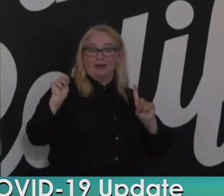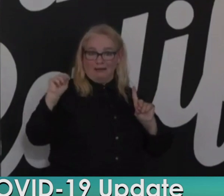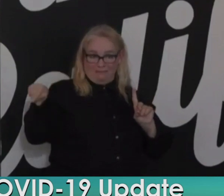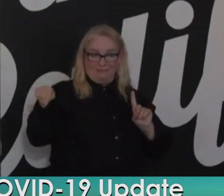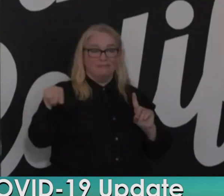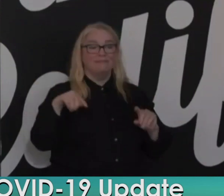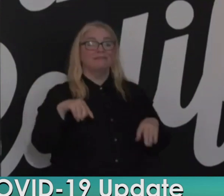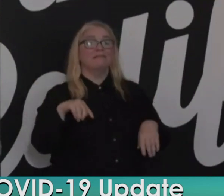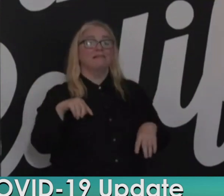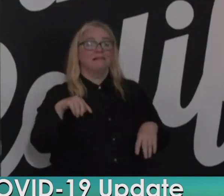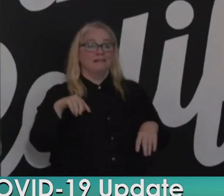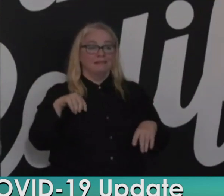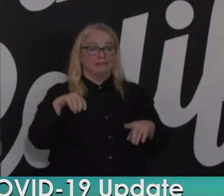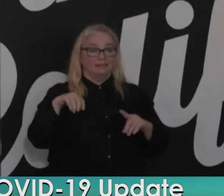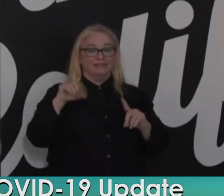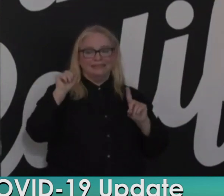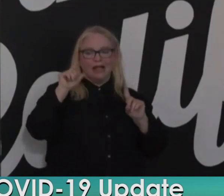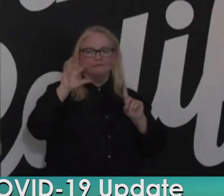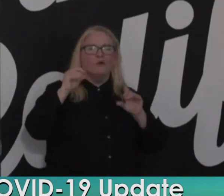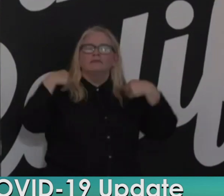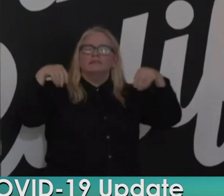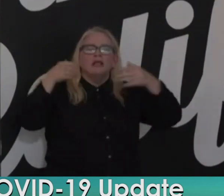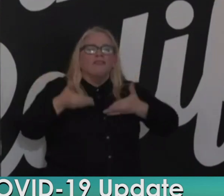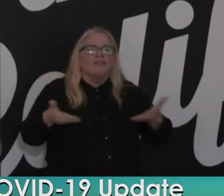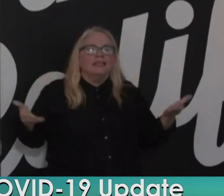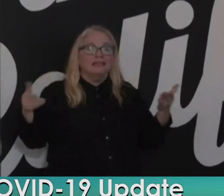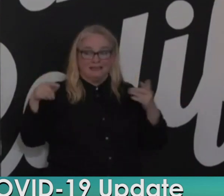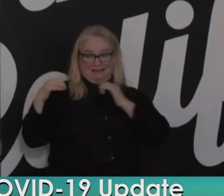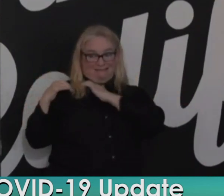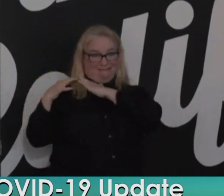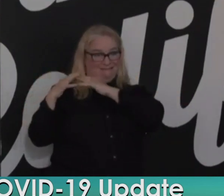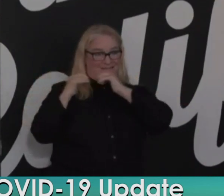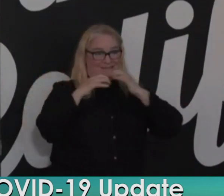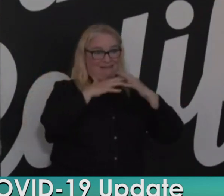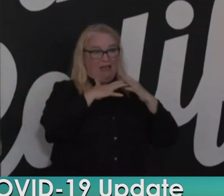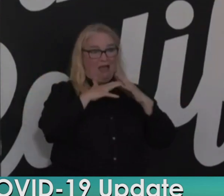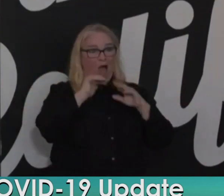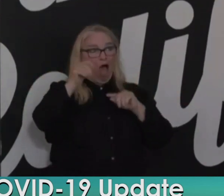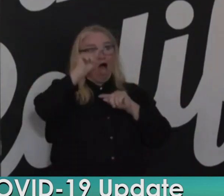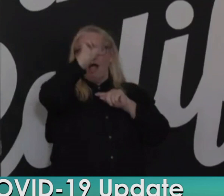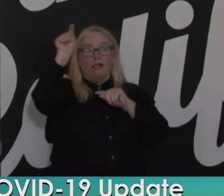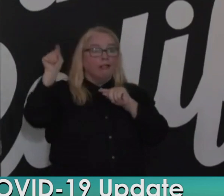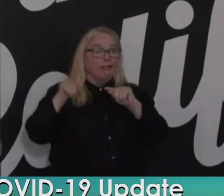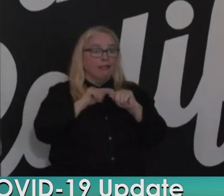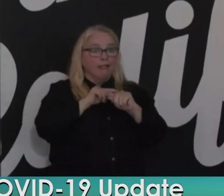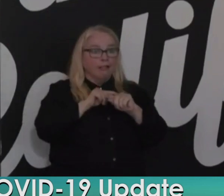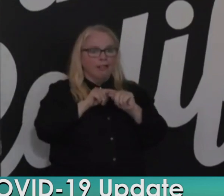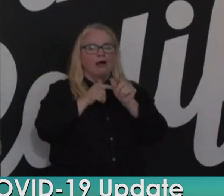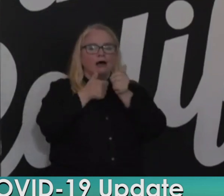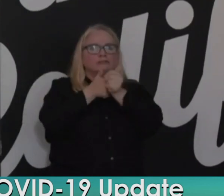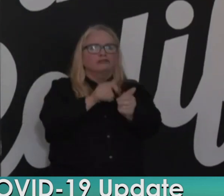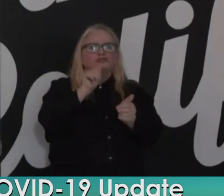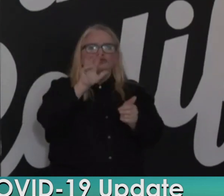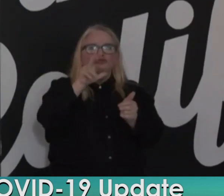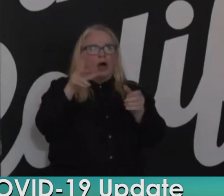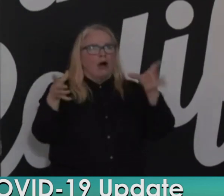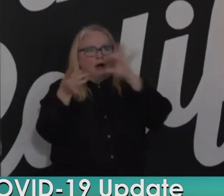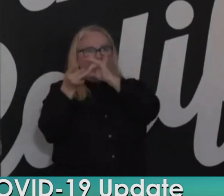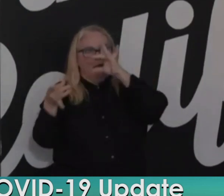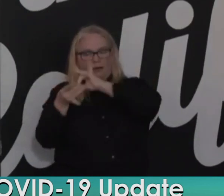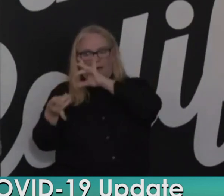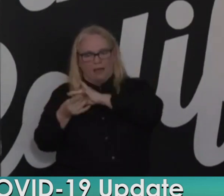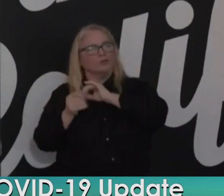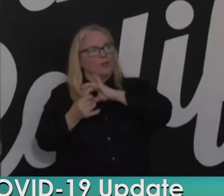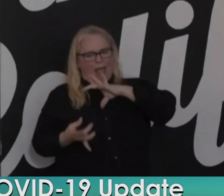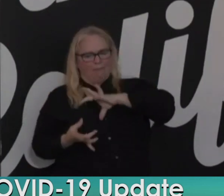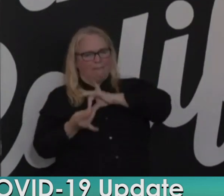real time to share information and collect data on a cross-county basis. That is a